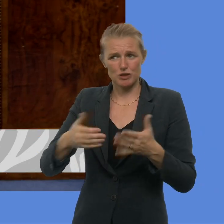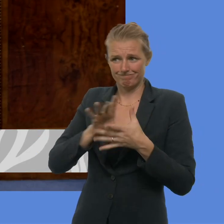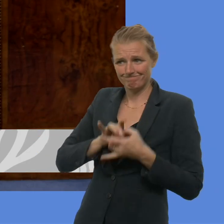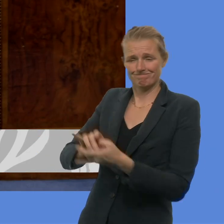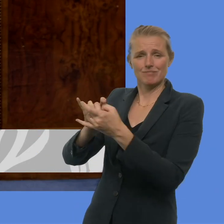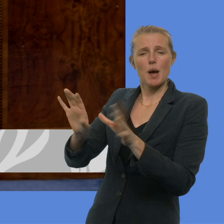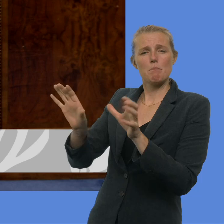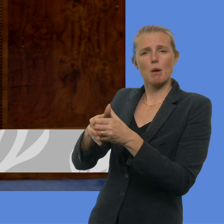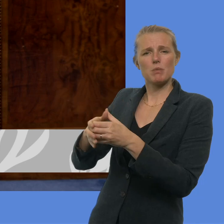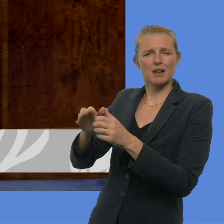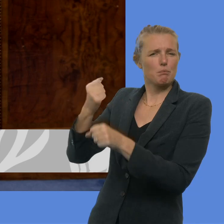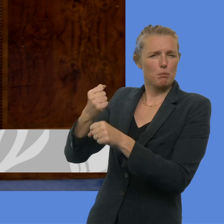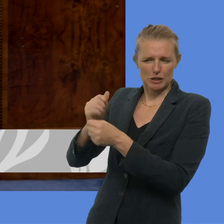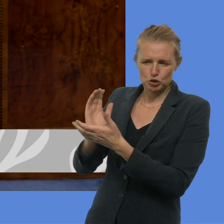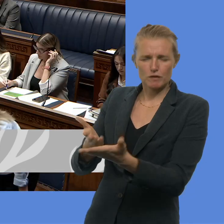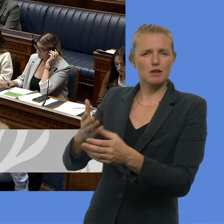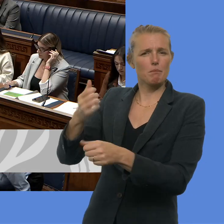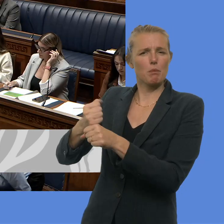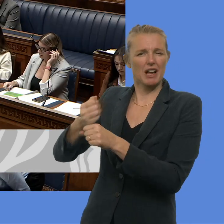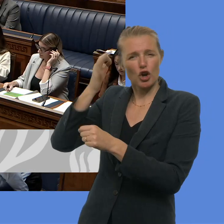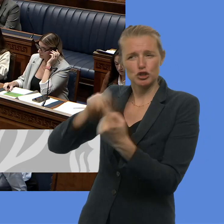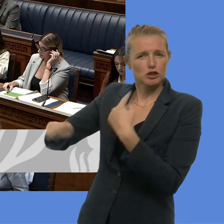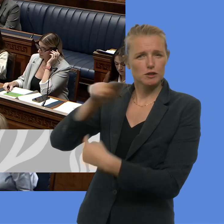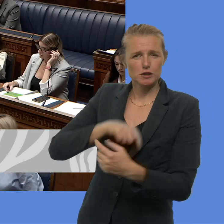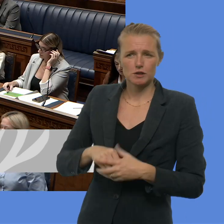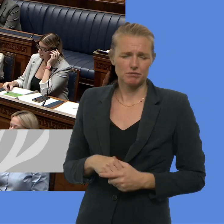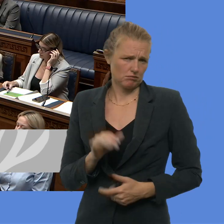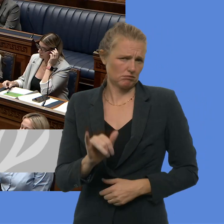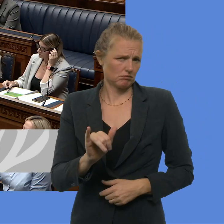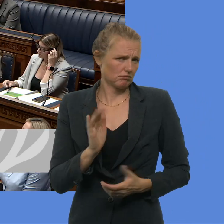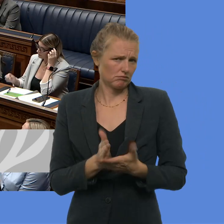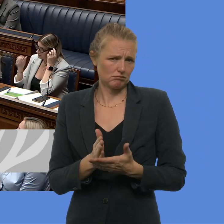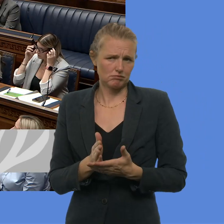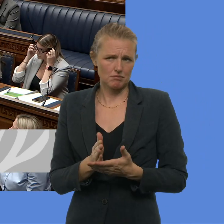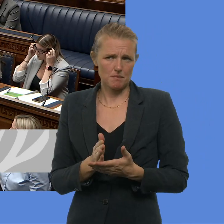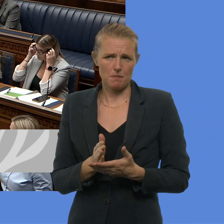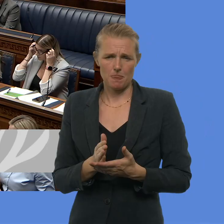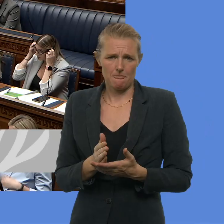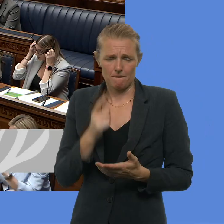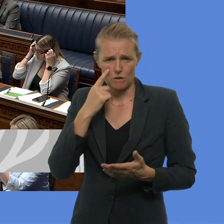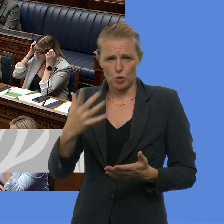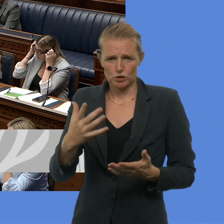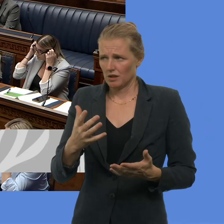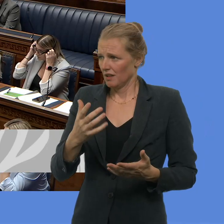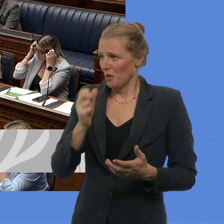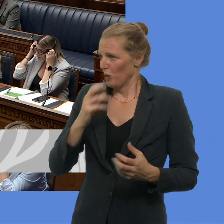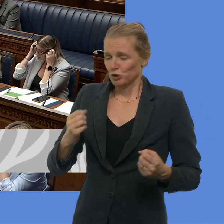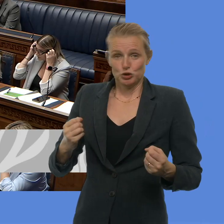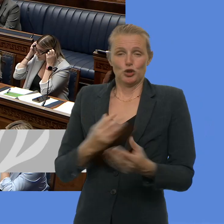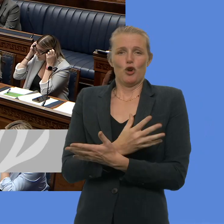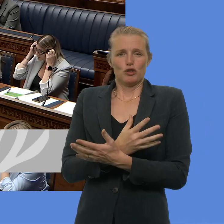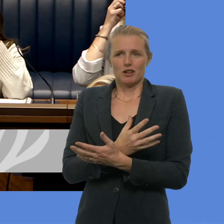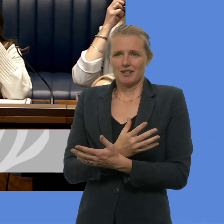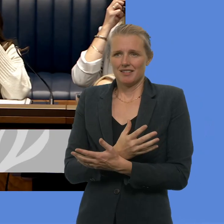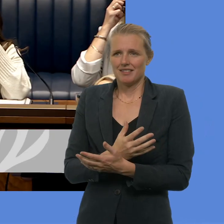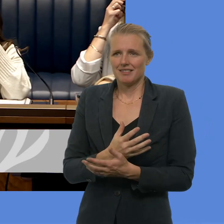and for our public bodies, our public authorities? Minister. Absolutely. I don't think it will be of any shock to anybody in terms of my stance as someone who